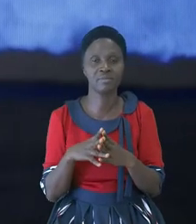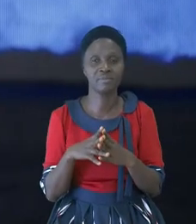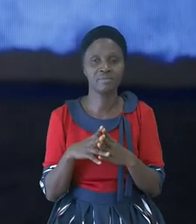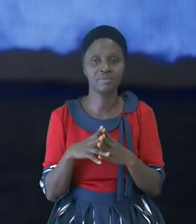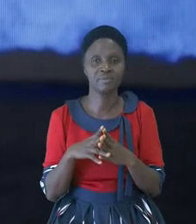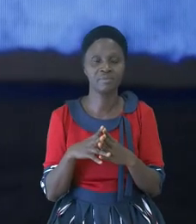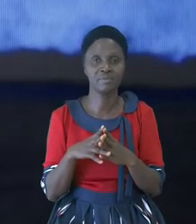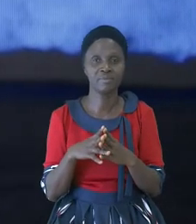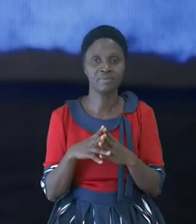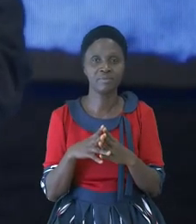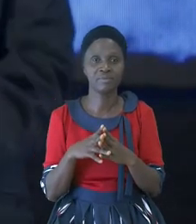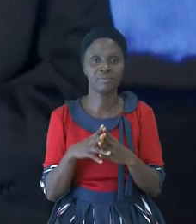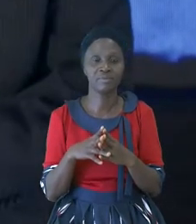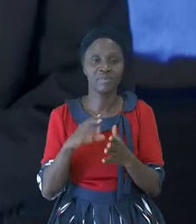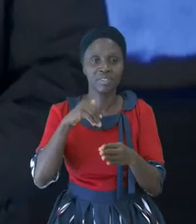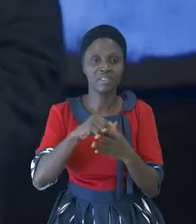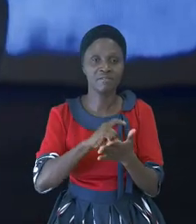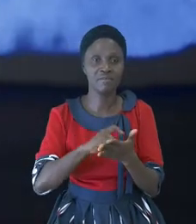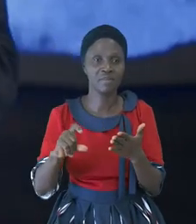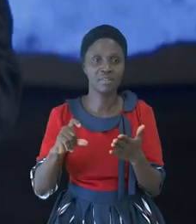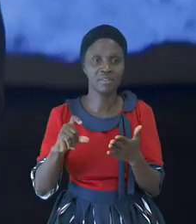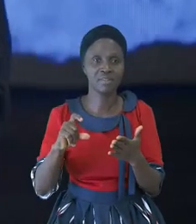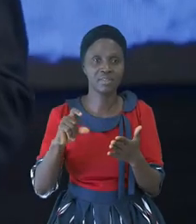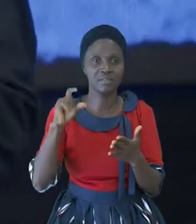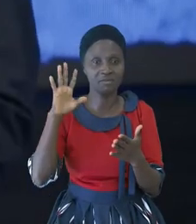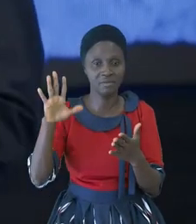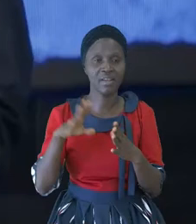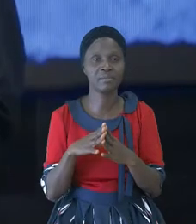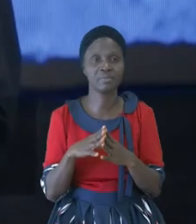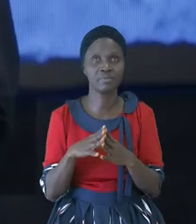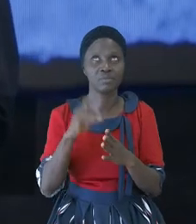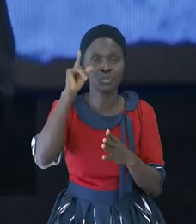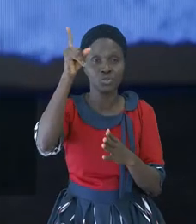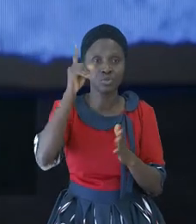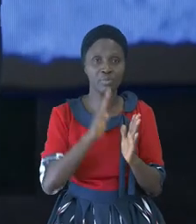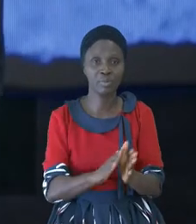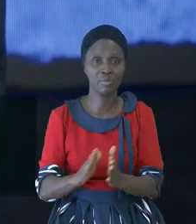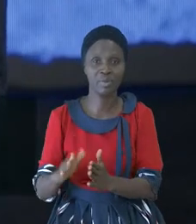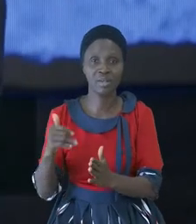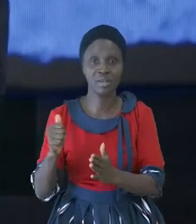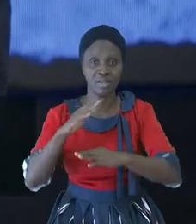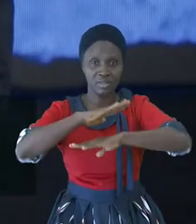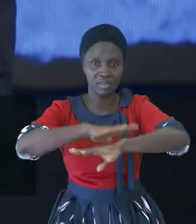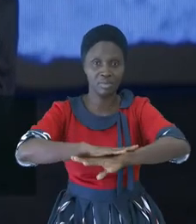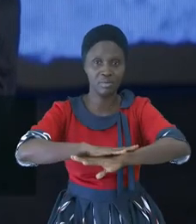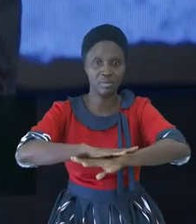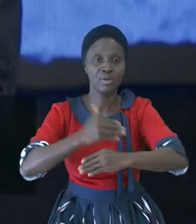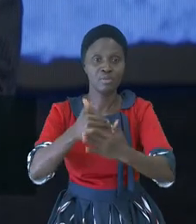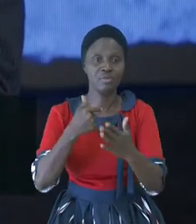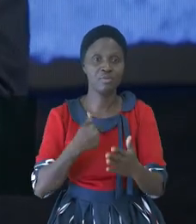rapturous splendor. In verse 5, thou preparest a table before me in the presence of